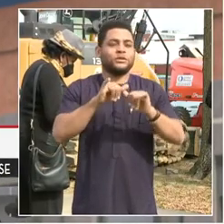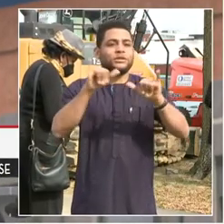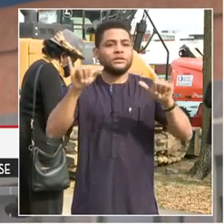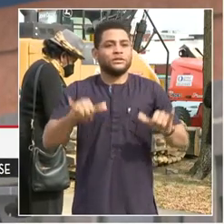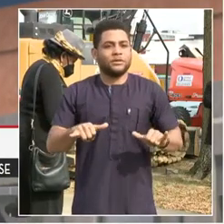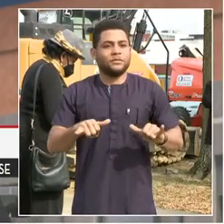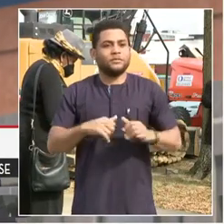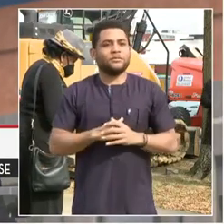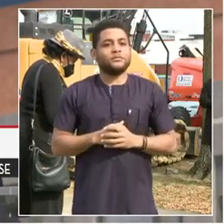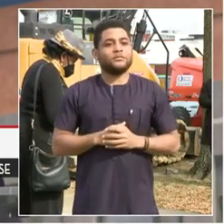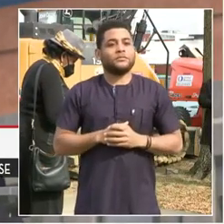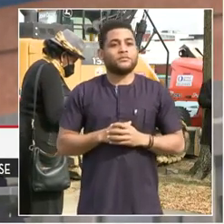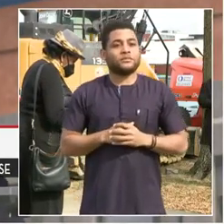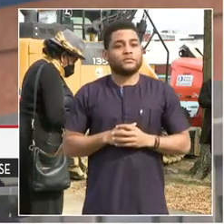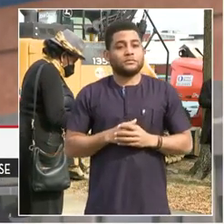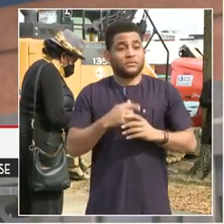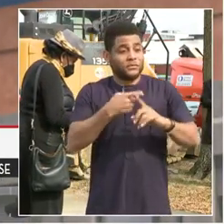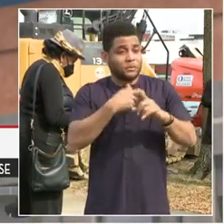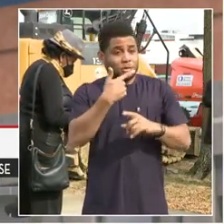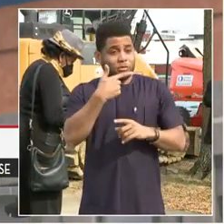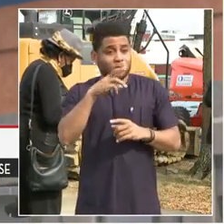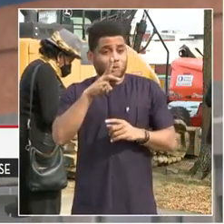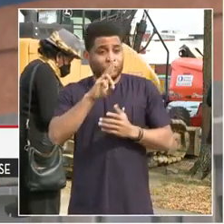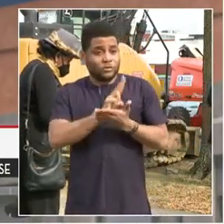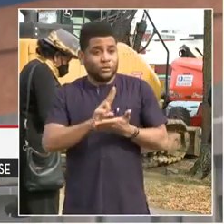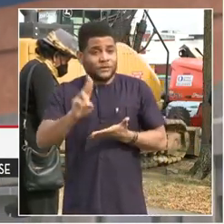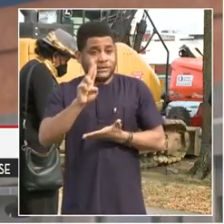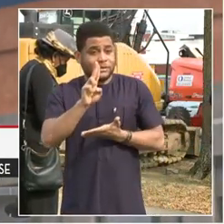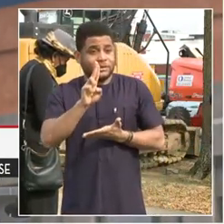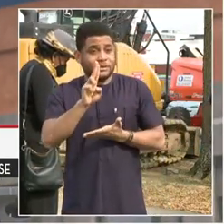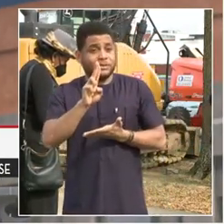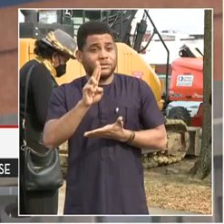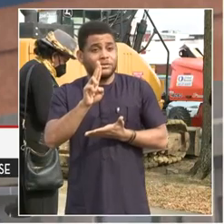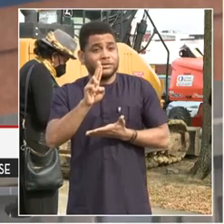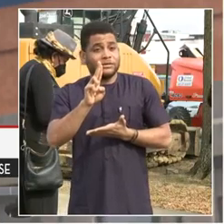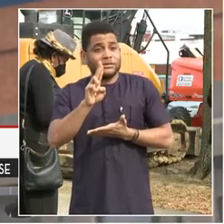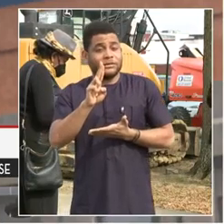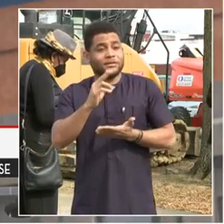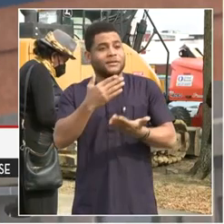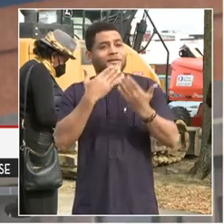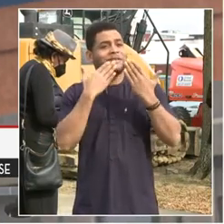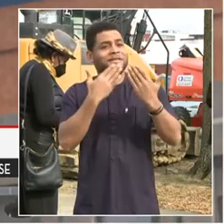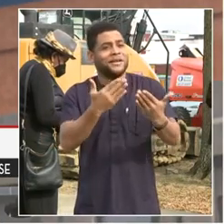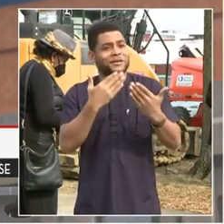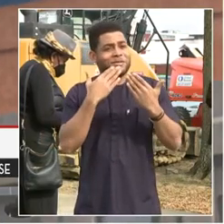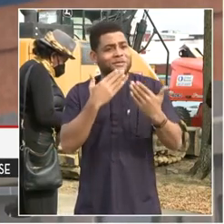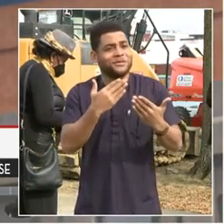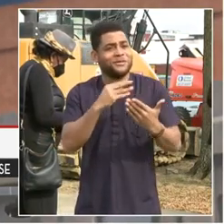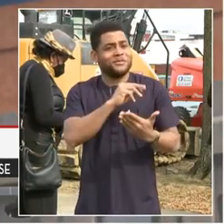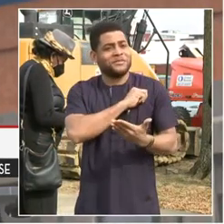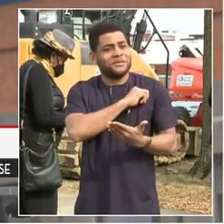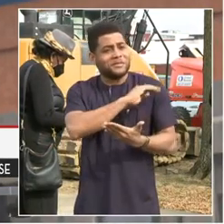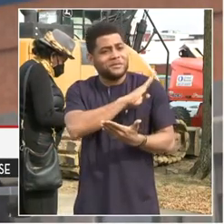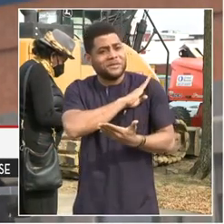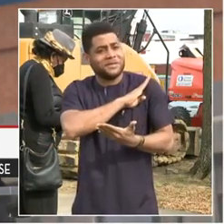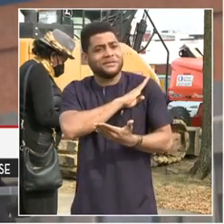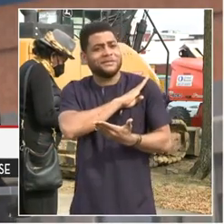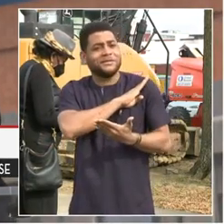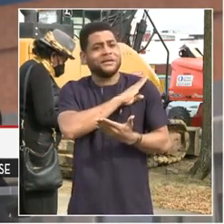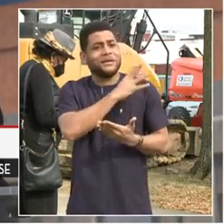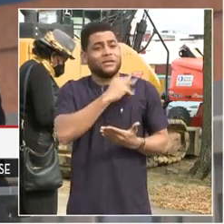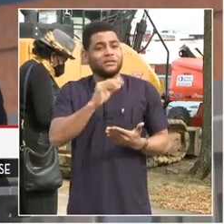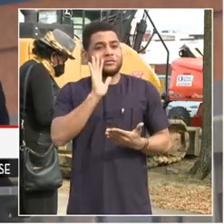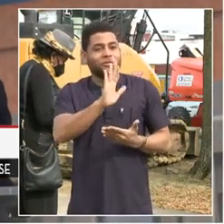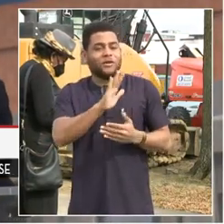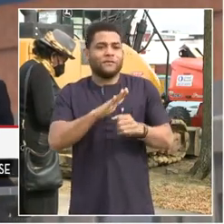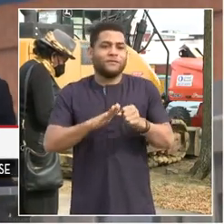of George Washington University, I extend my deepest thanks to Mayor Bowser and her entire